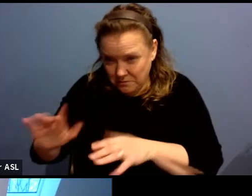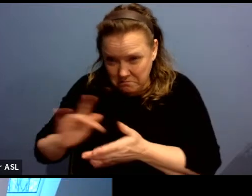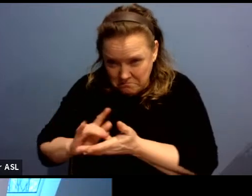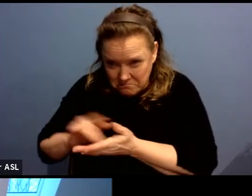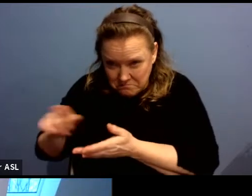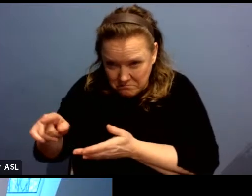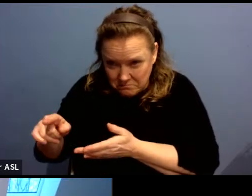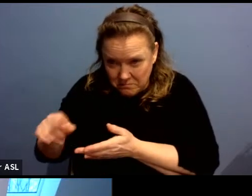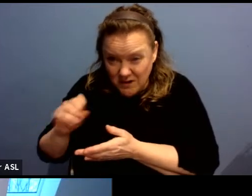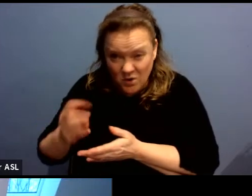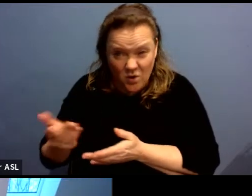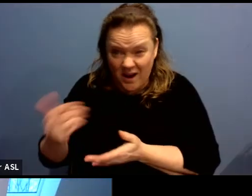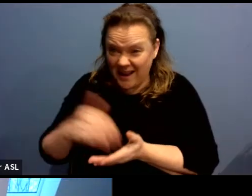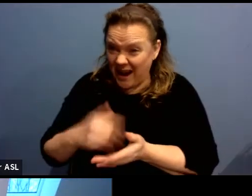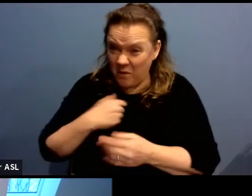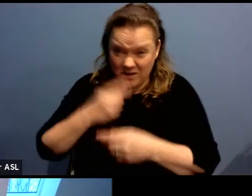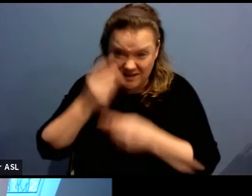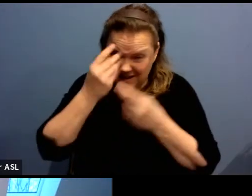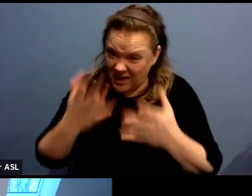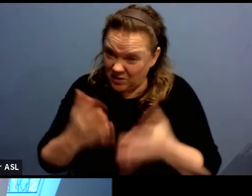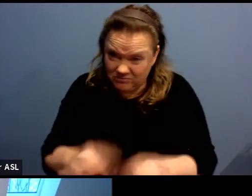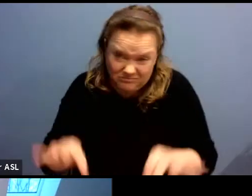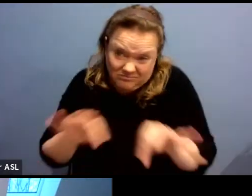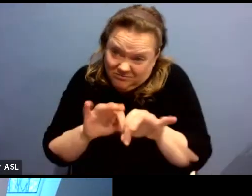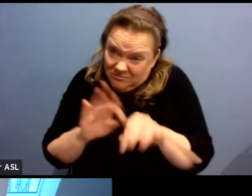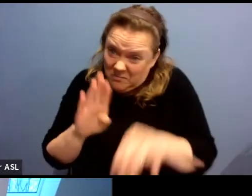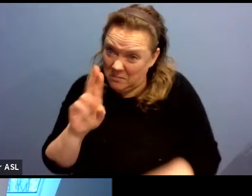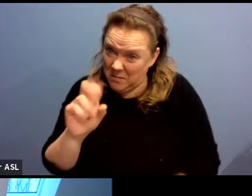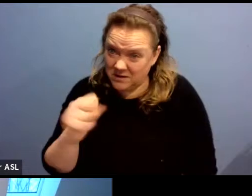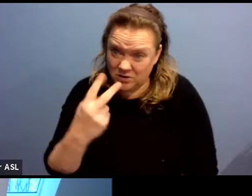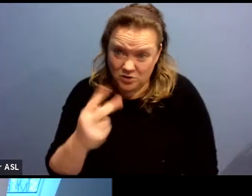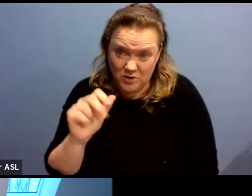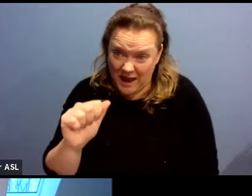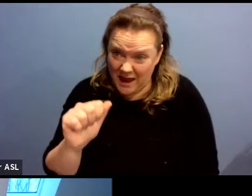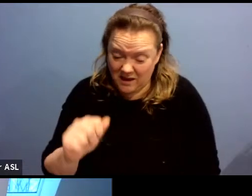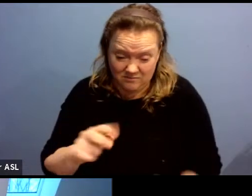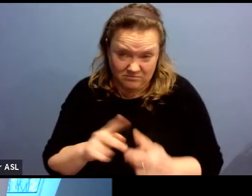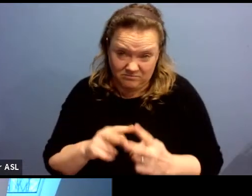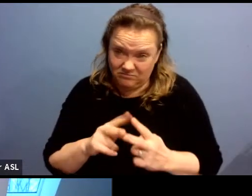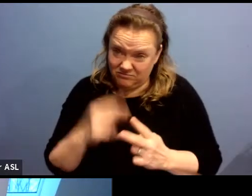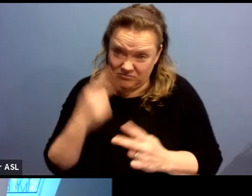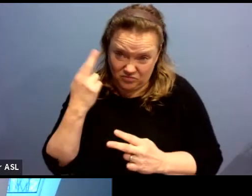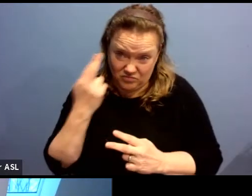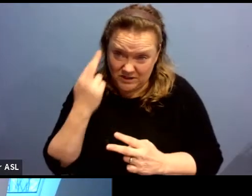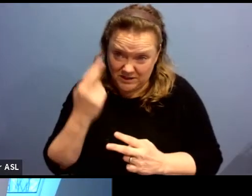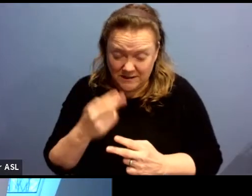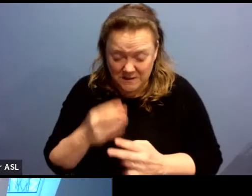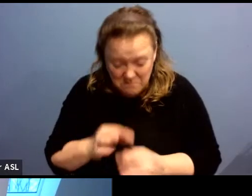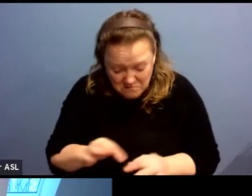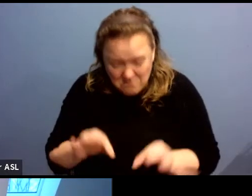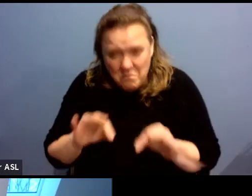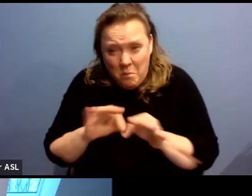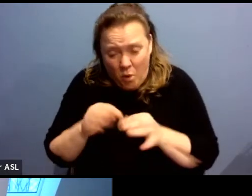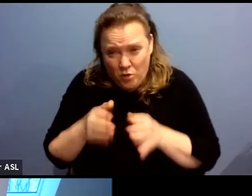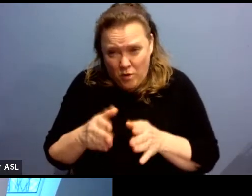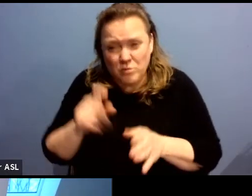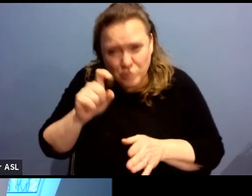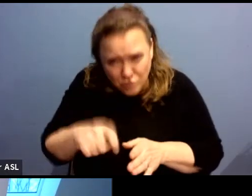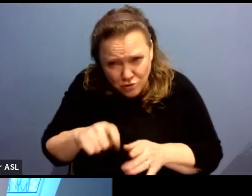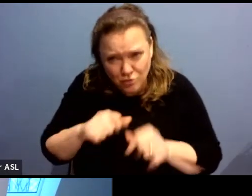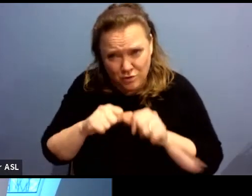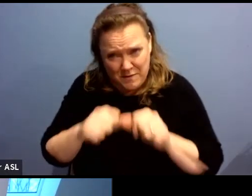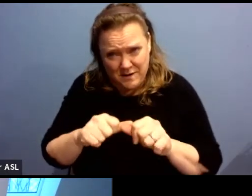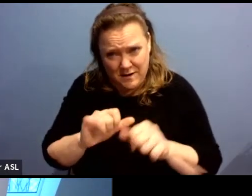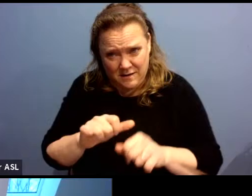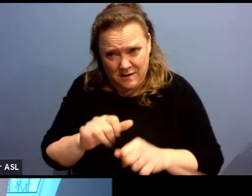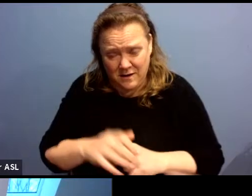that bus 2A should be maintained. It's an integral route. It should be maintained. I